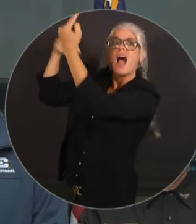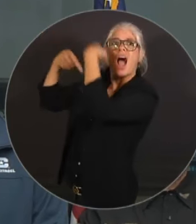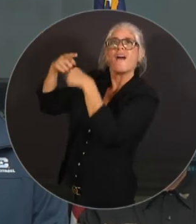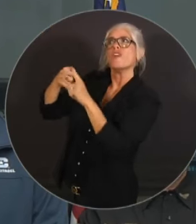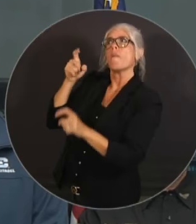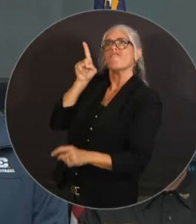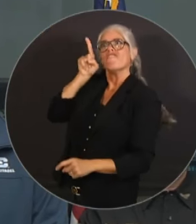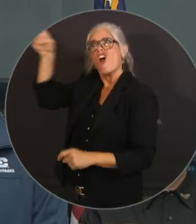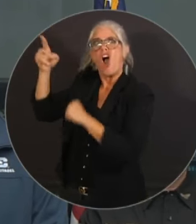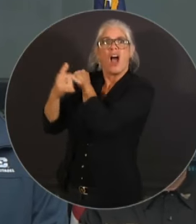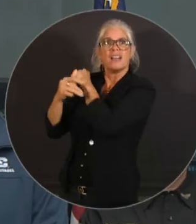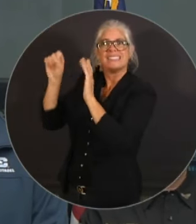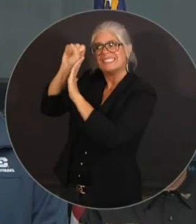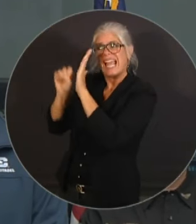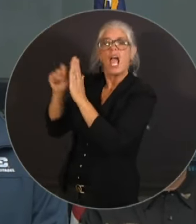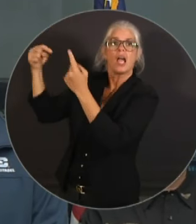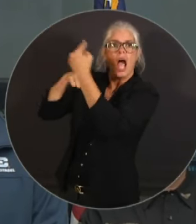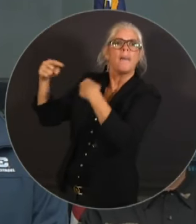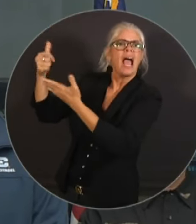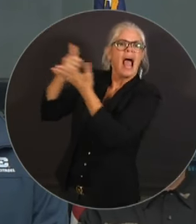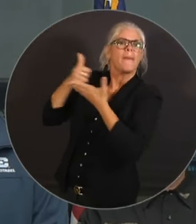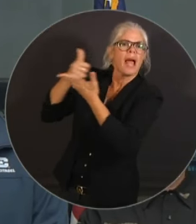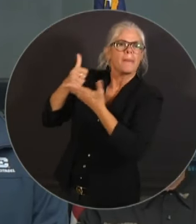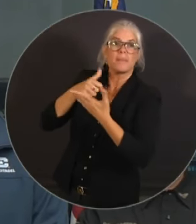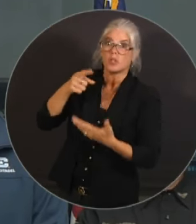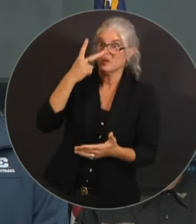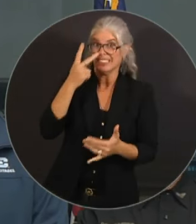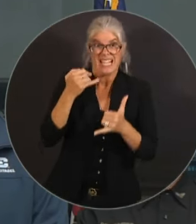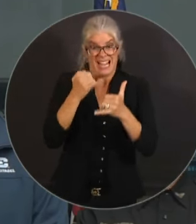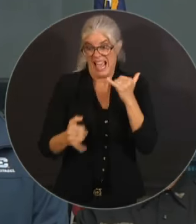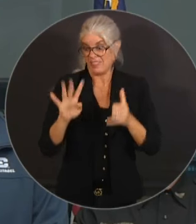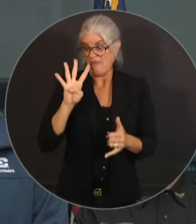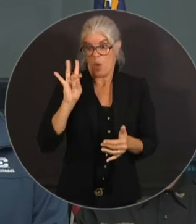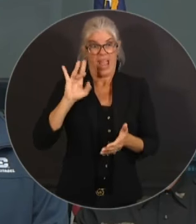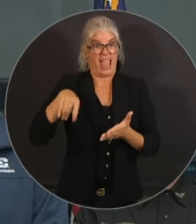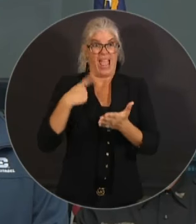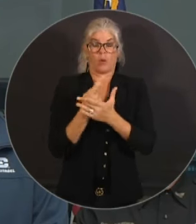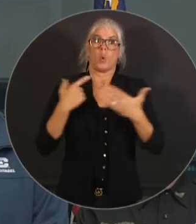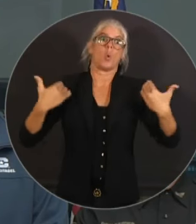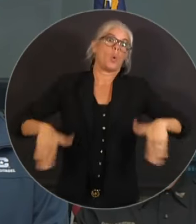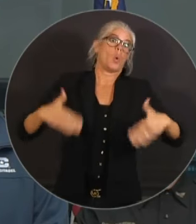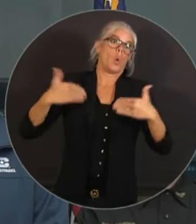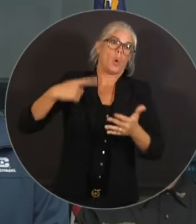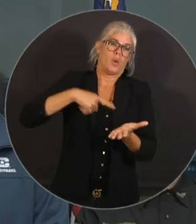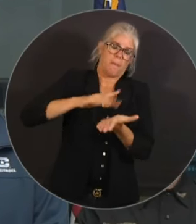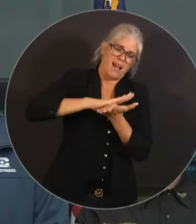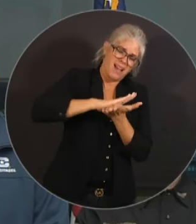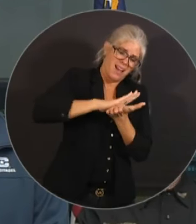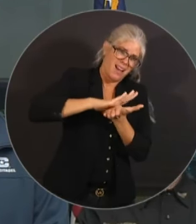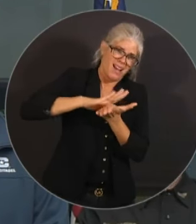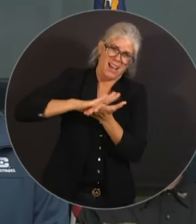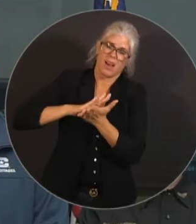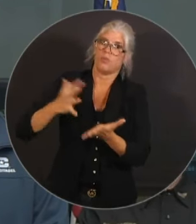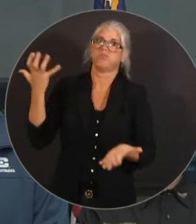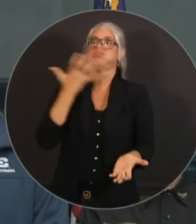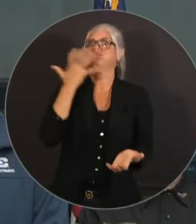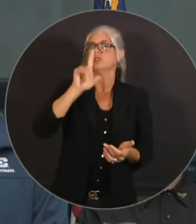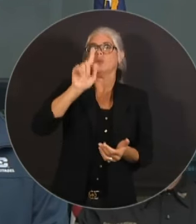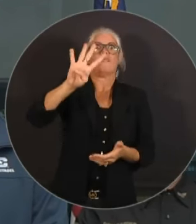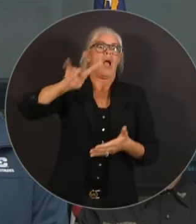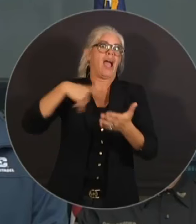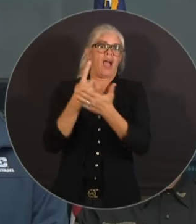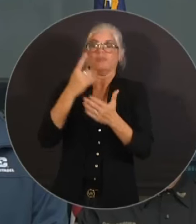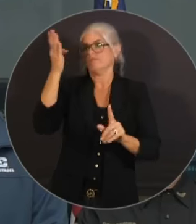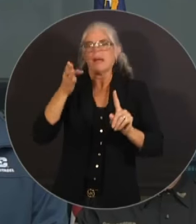possible. You saw what we've been able to do in the 48 hours when you really have a 24/7 sense of urgency. Now, most times